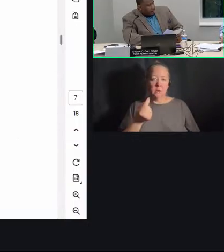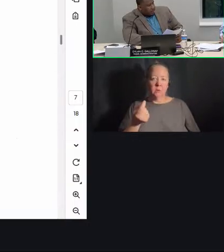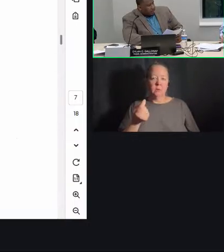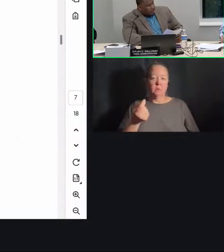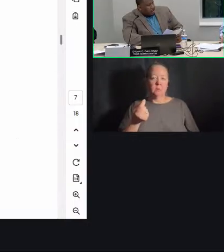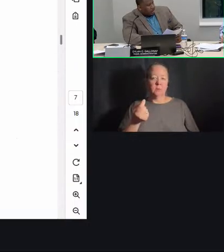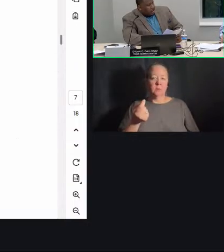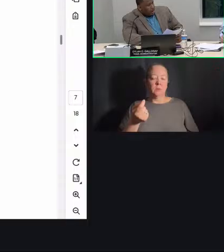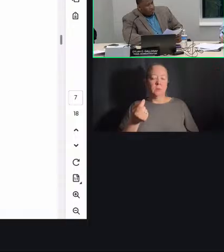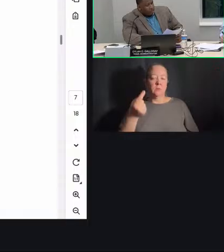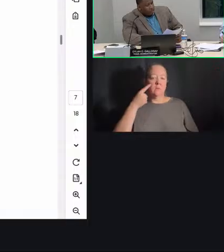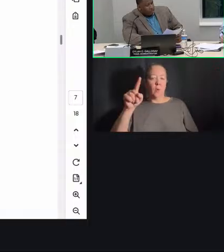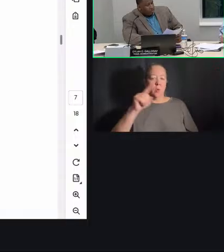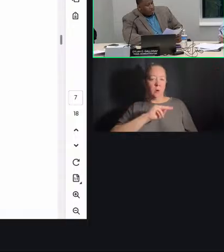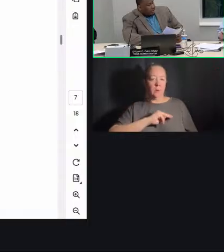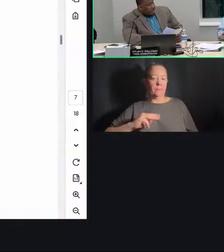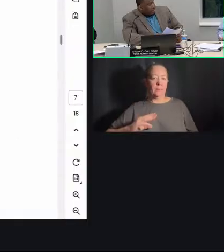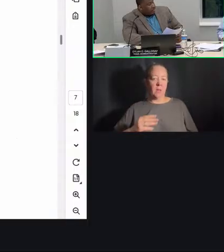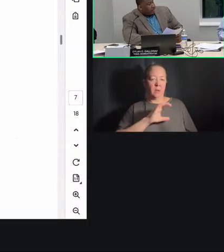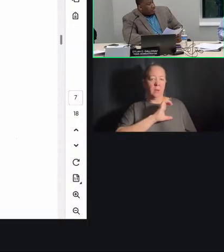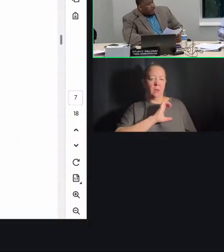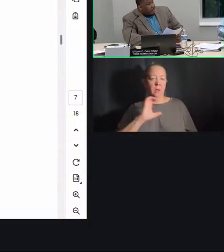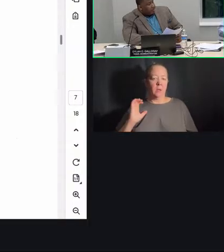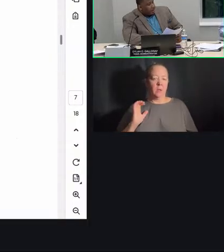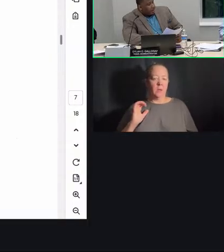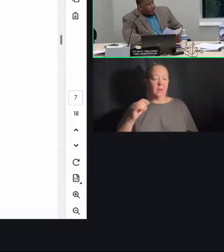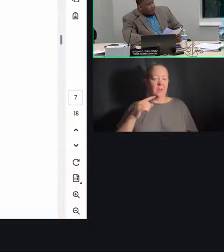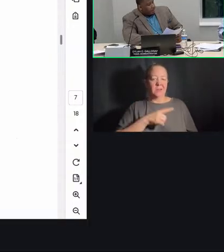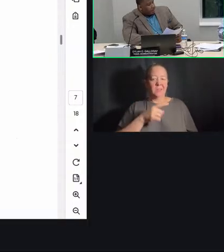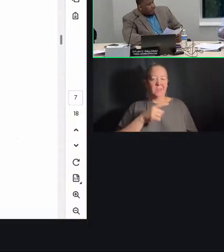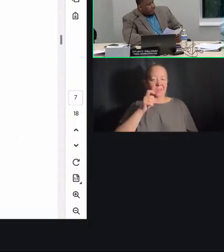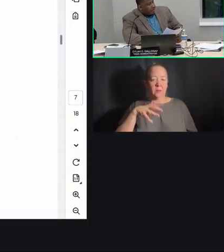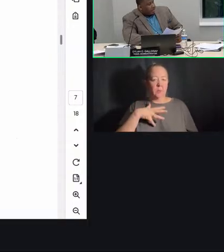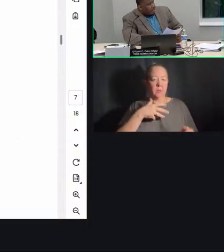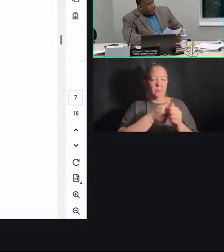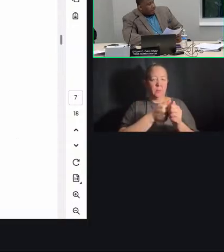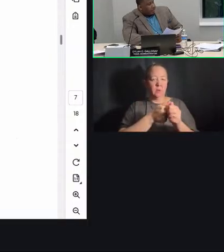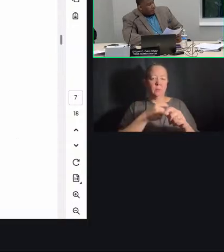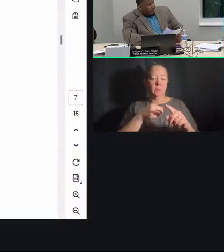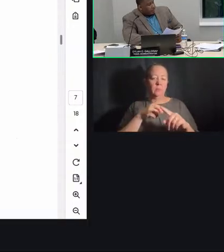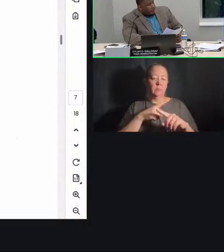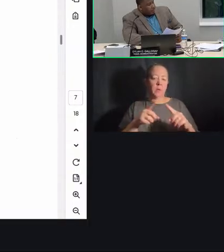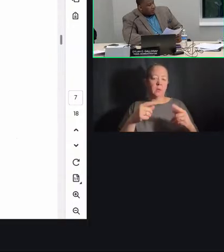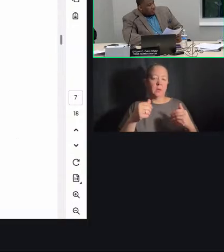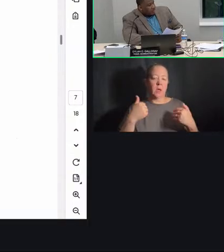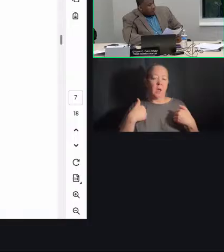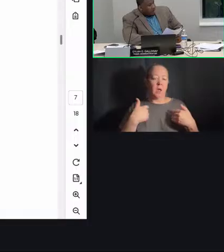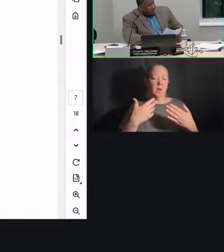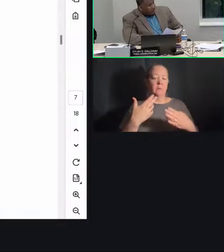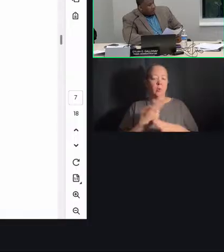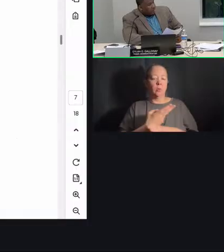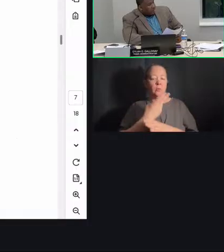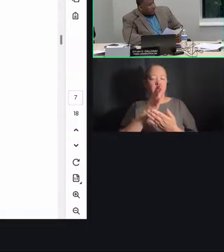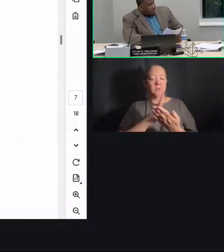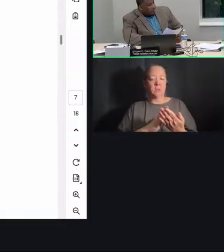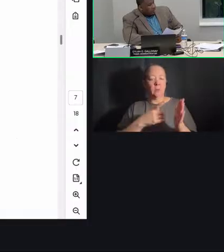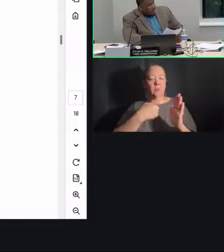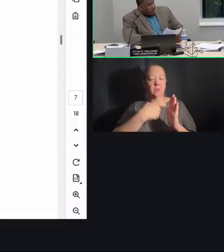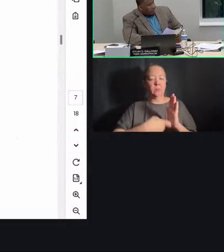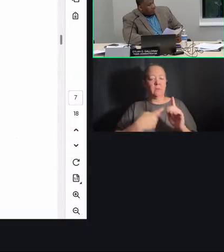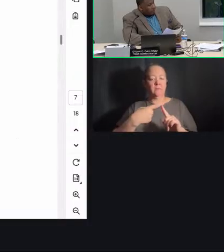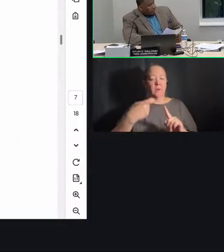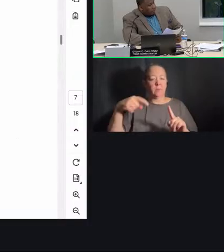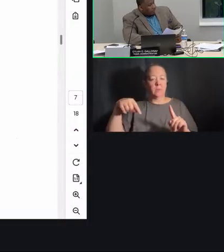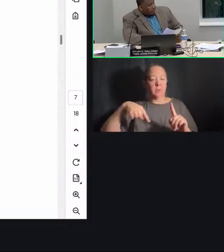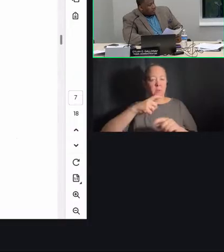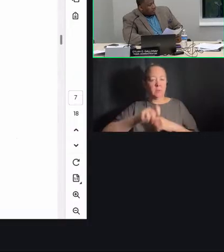council. This hadn't been updated, but you have utilized some expense from this this year. Just